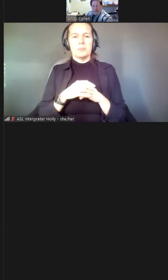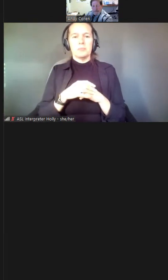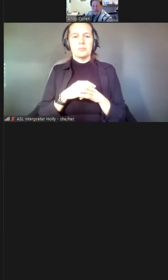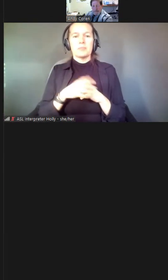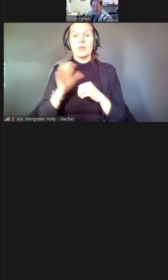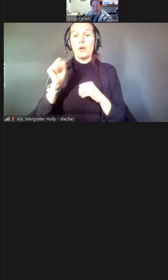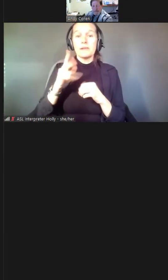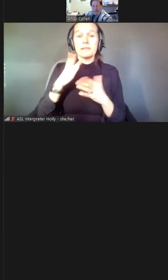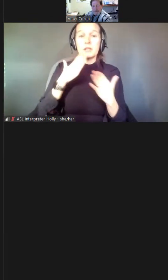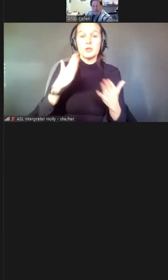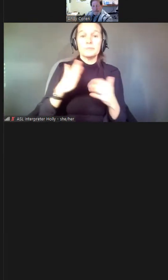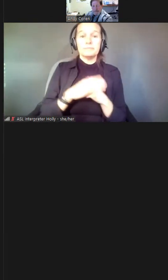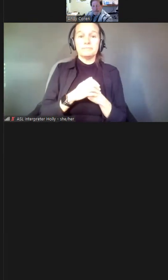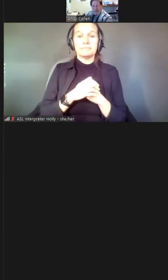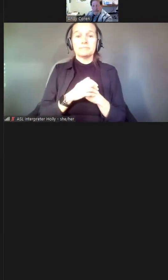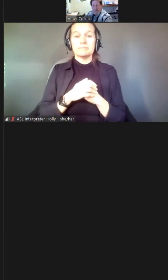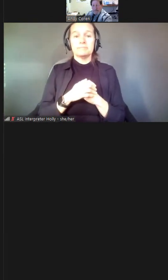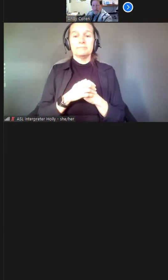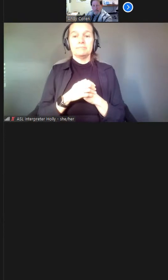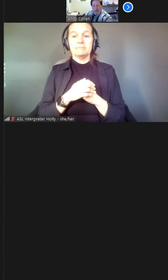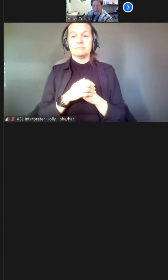Thank you.